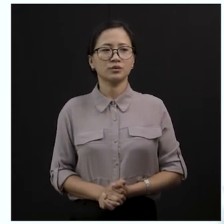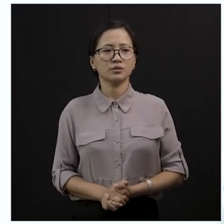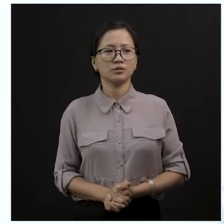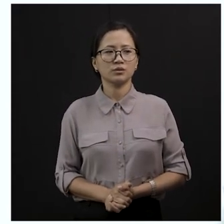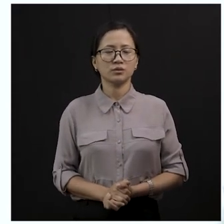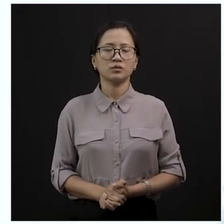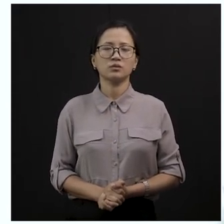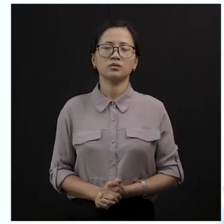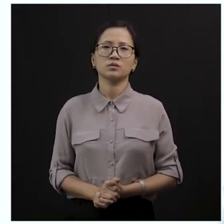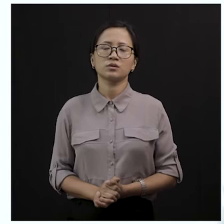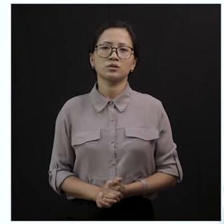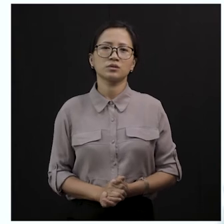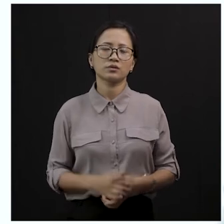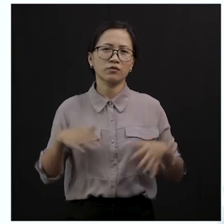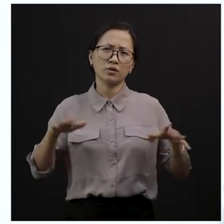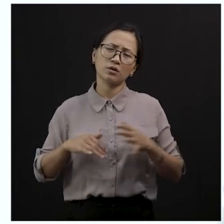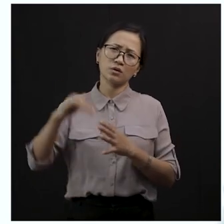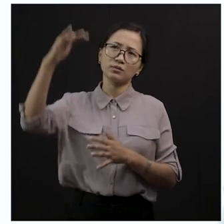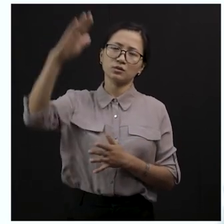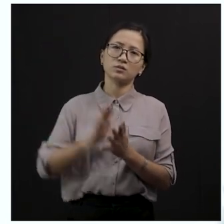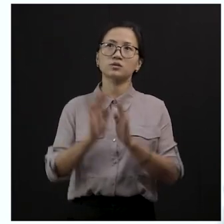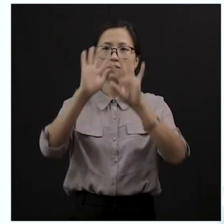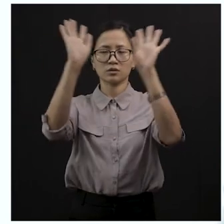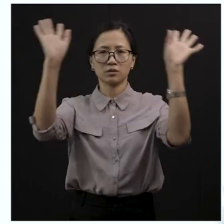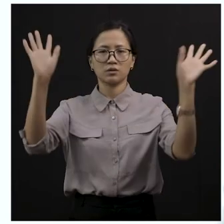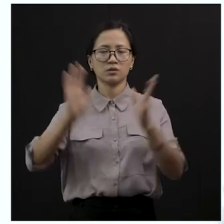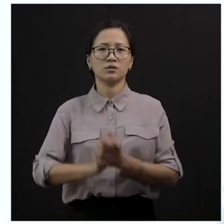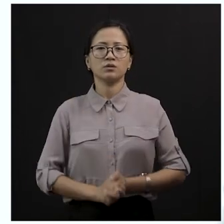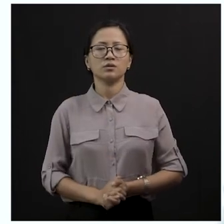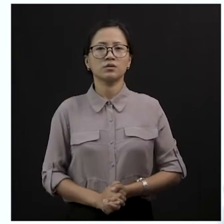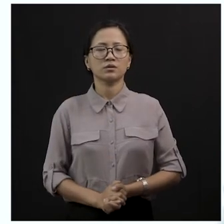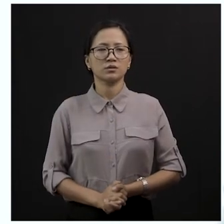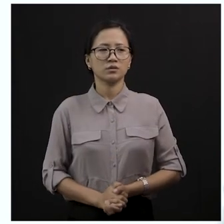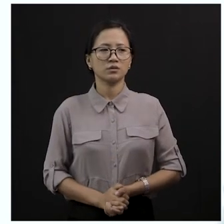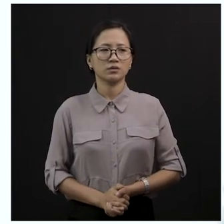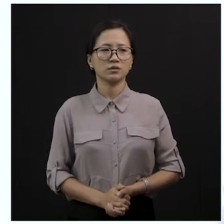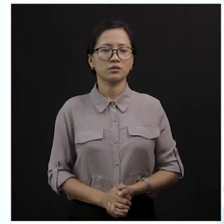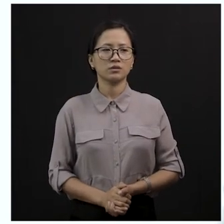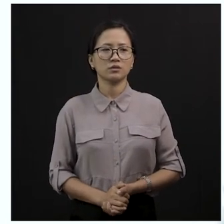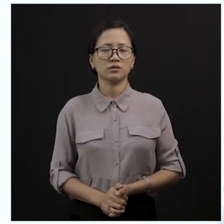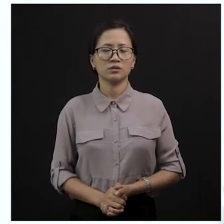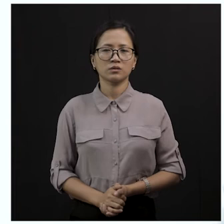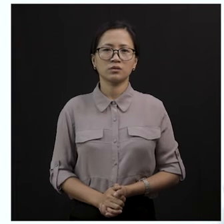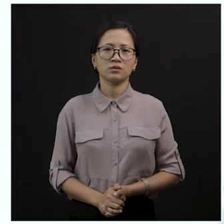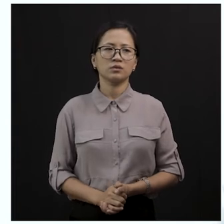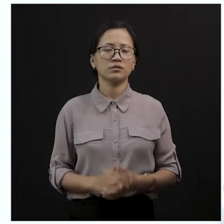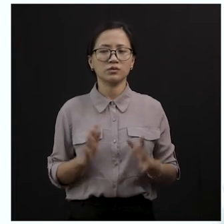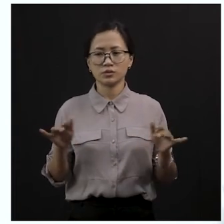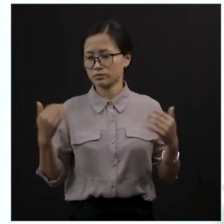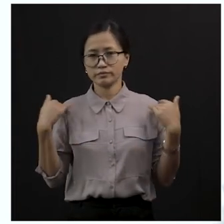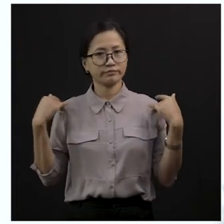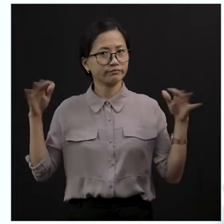can fly high up in the sky, right? It can go up in the sky and it can fly, right? Though it does not